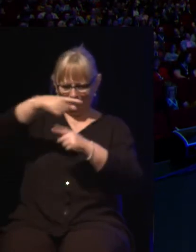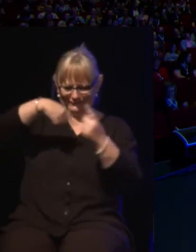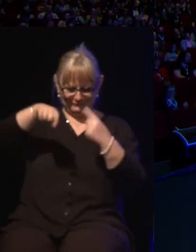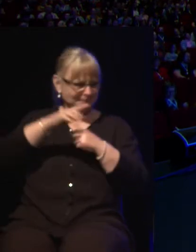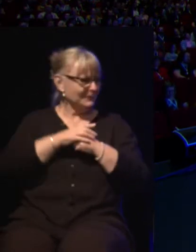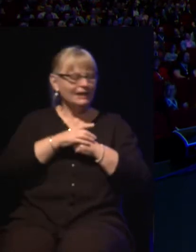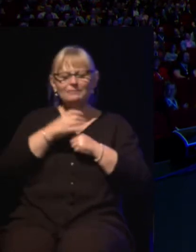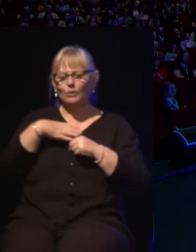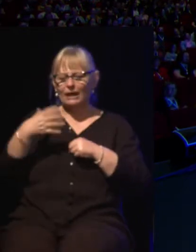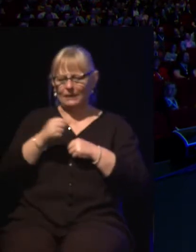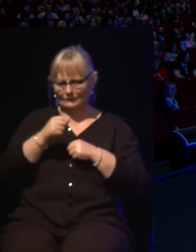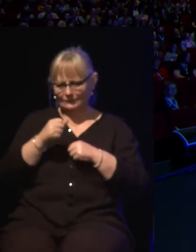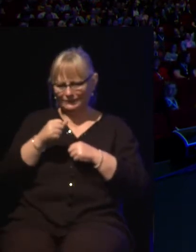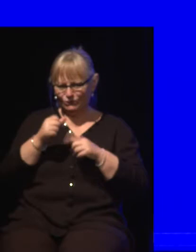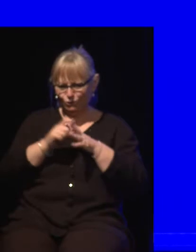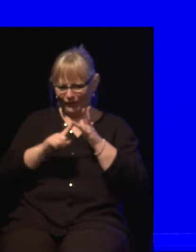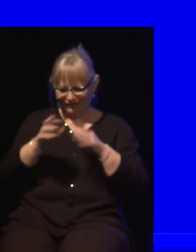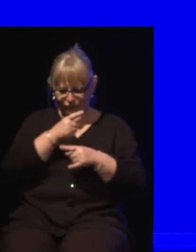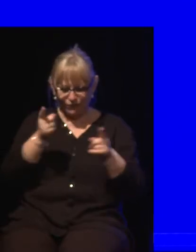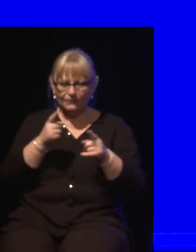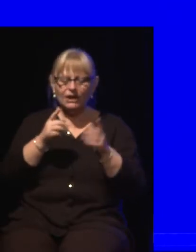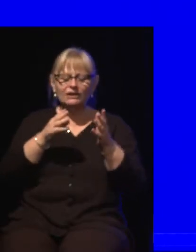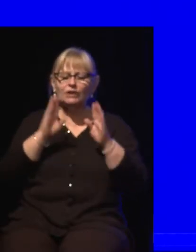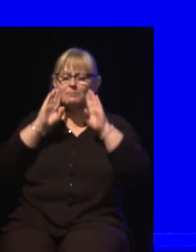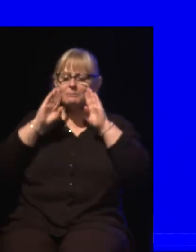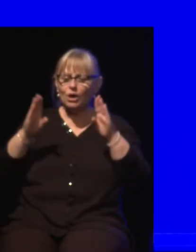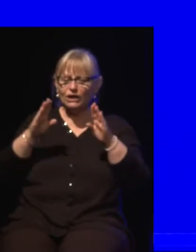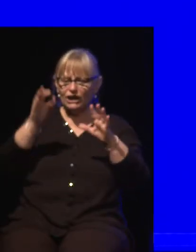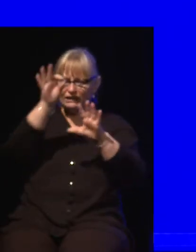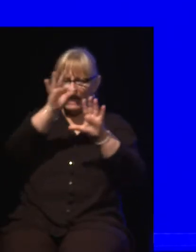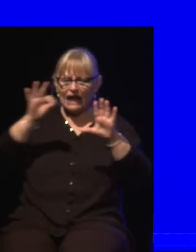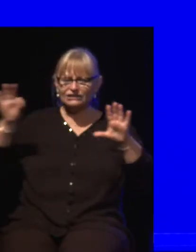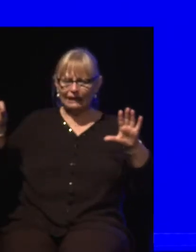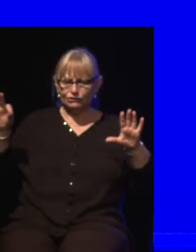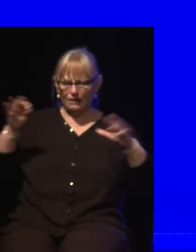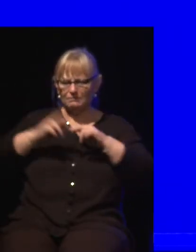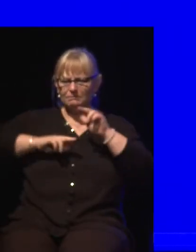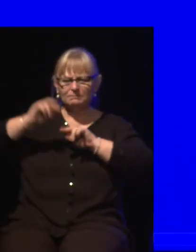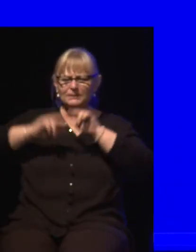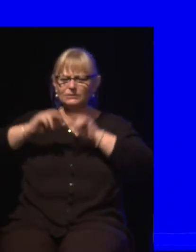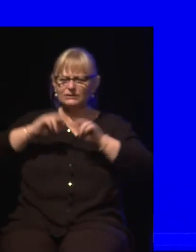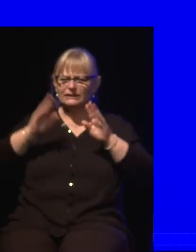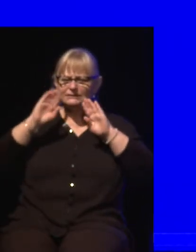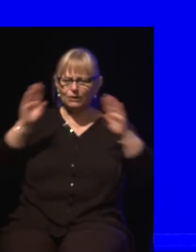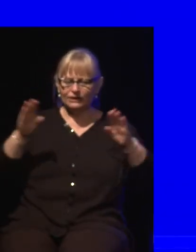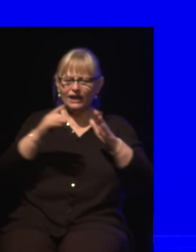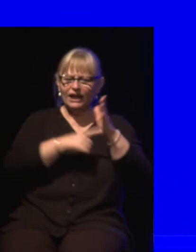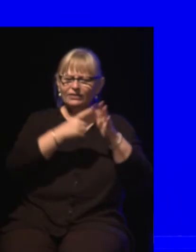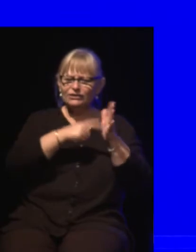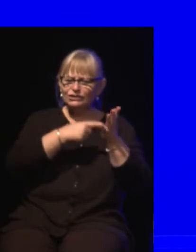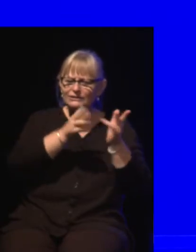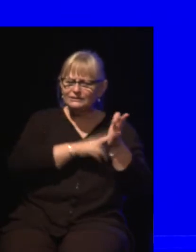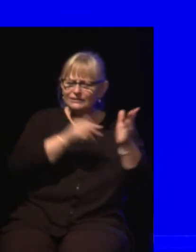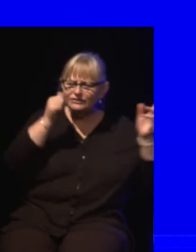learn in public speaking school, right? Modernist architecture. So what is modernist architecture? The Jetsons,